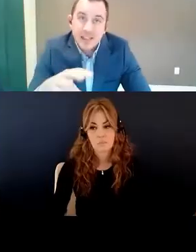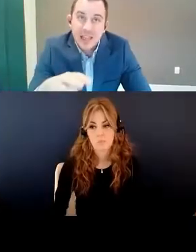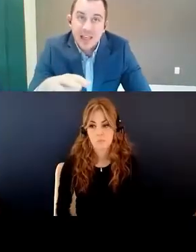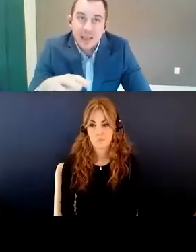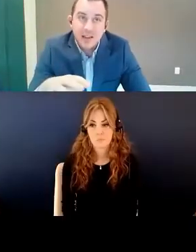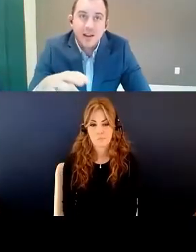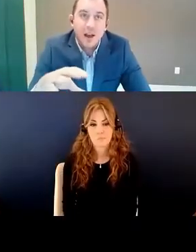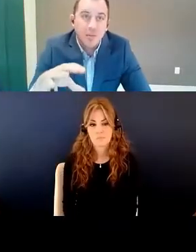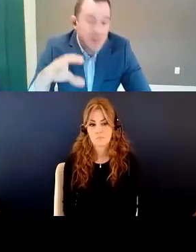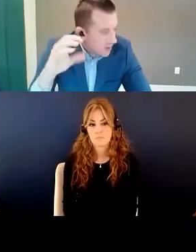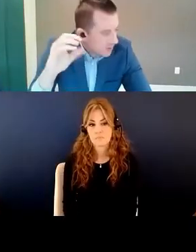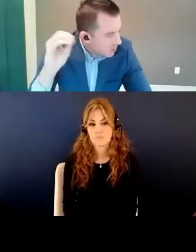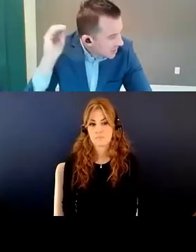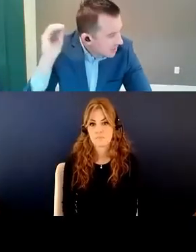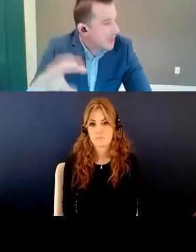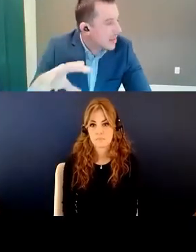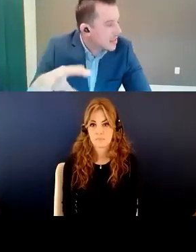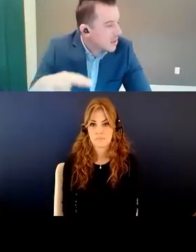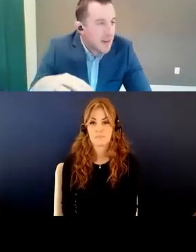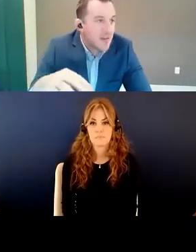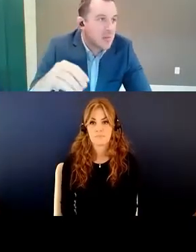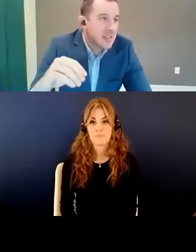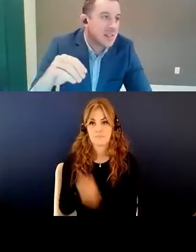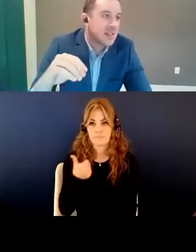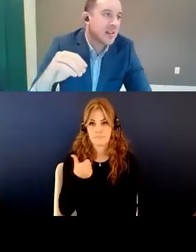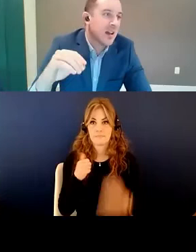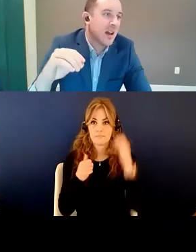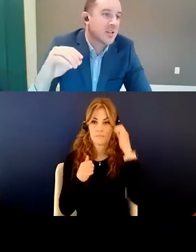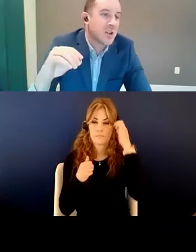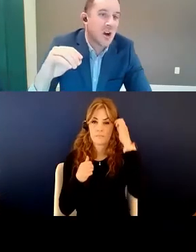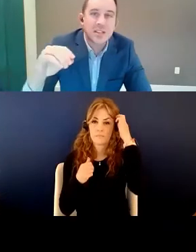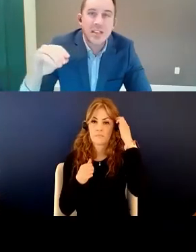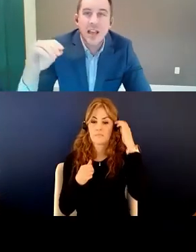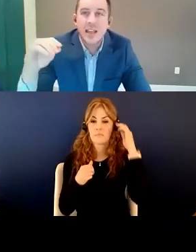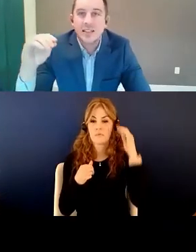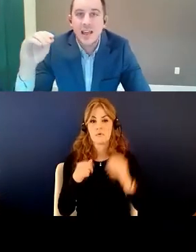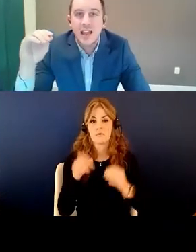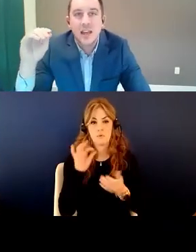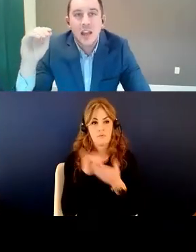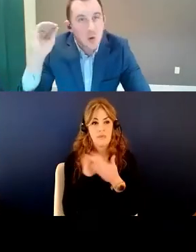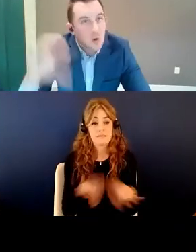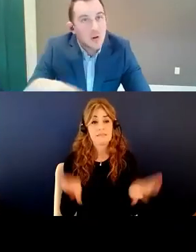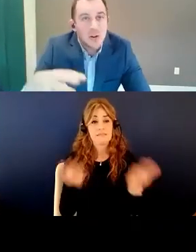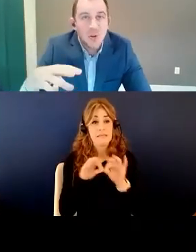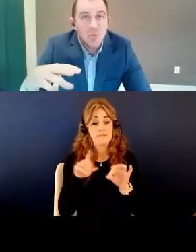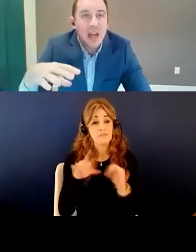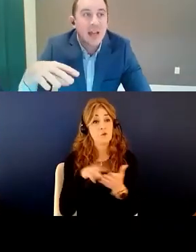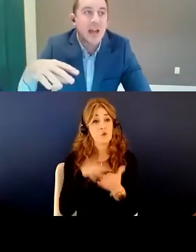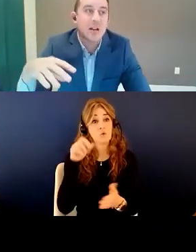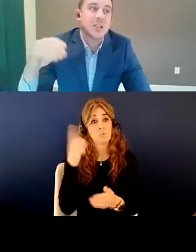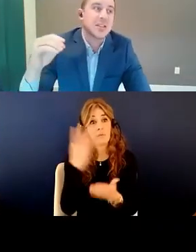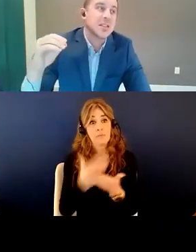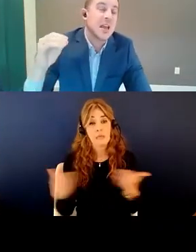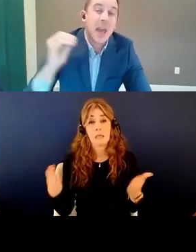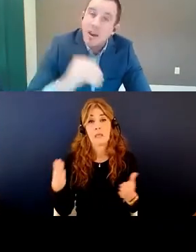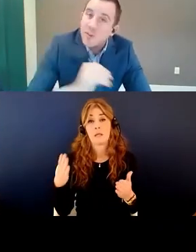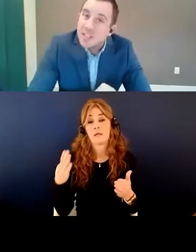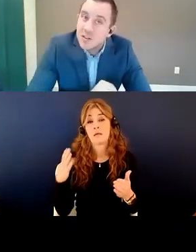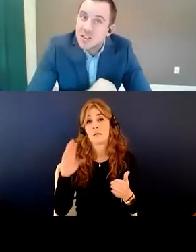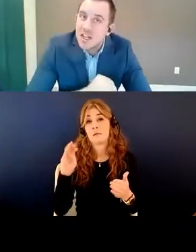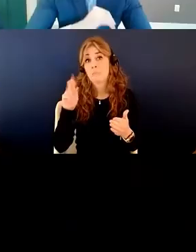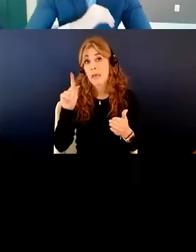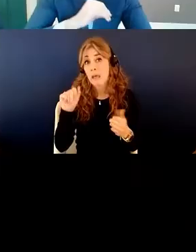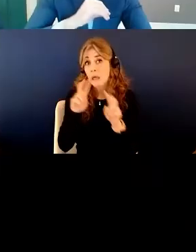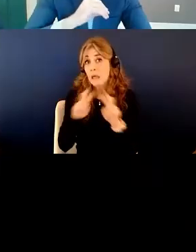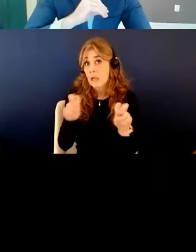So that's the key. If you take nothing else away from this talk today, it's that in order to do a meta-analysis, every